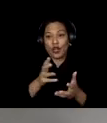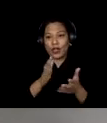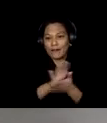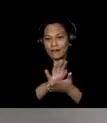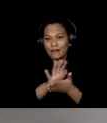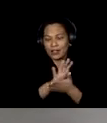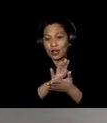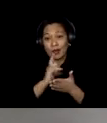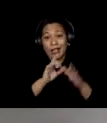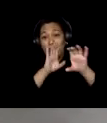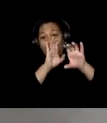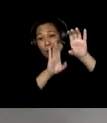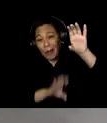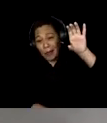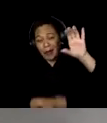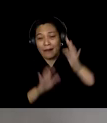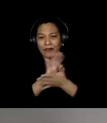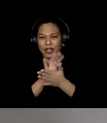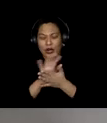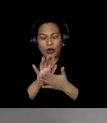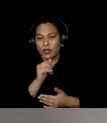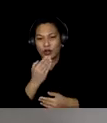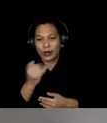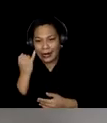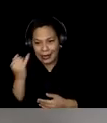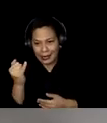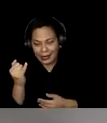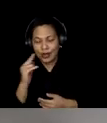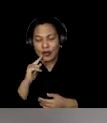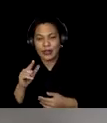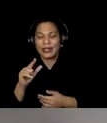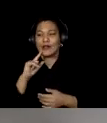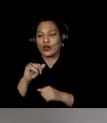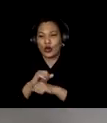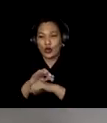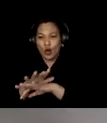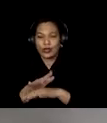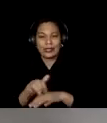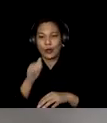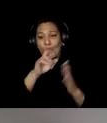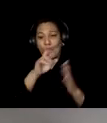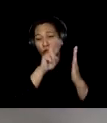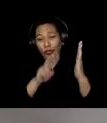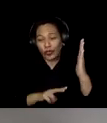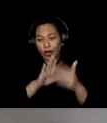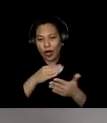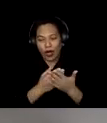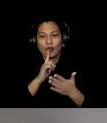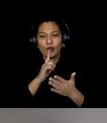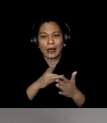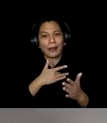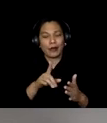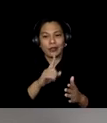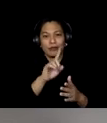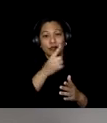for SEO because you basically just have a bunch of videos on one page. Again, you're trying to go page by page. So it would